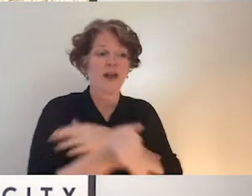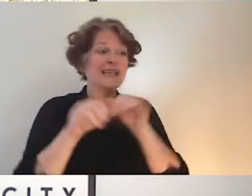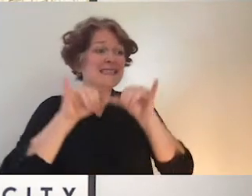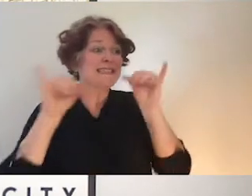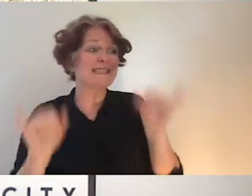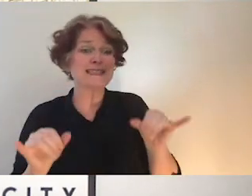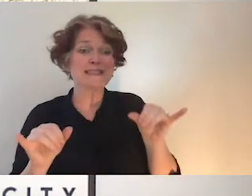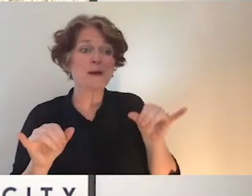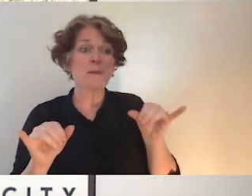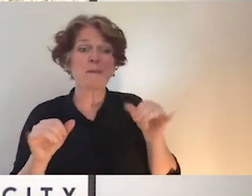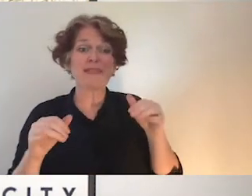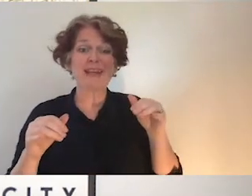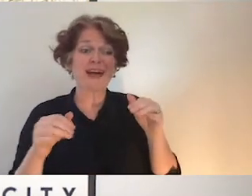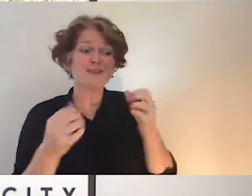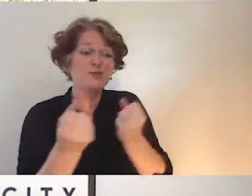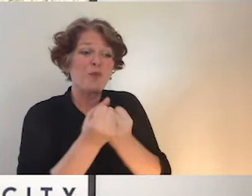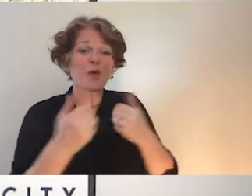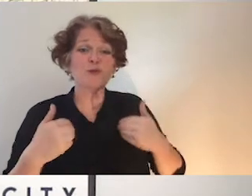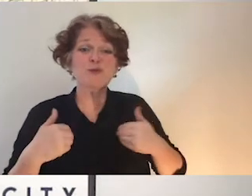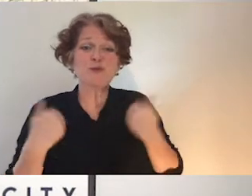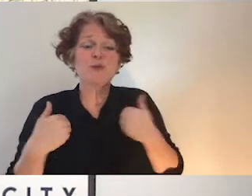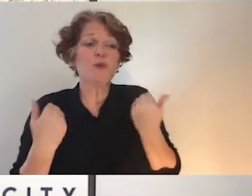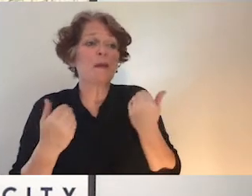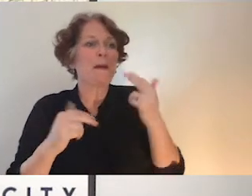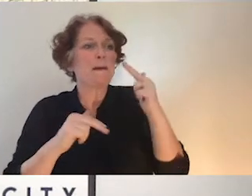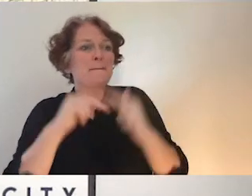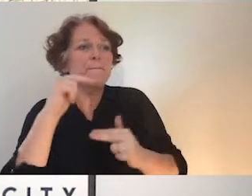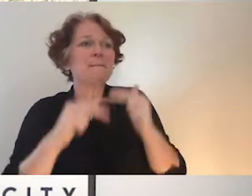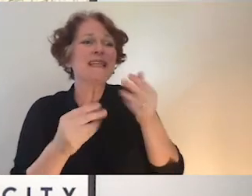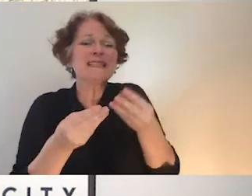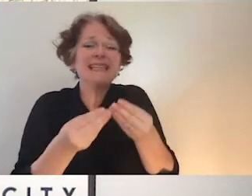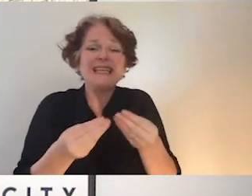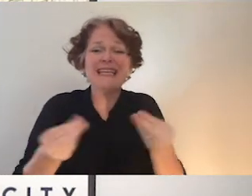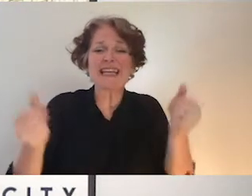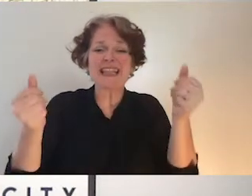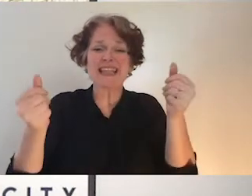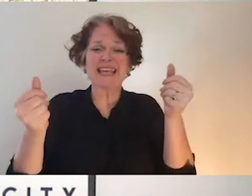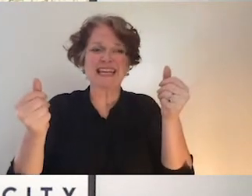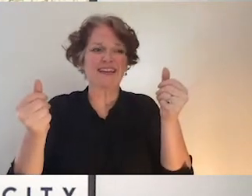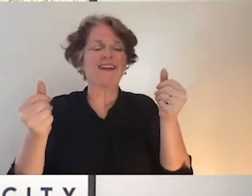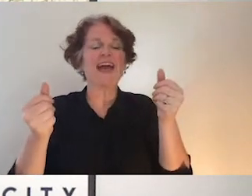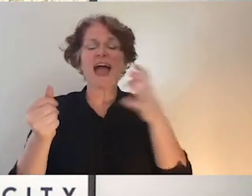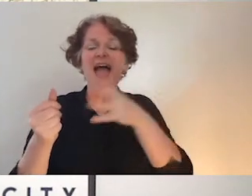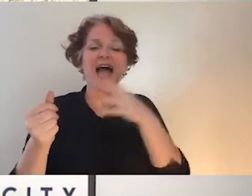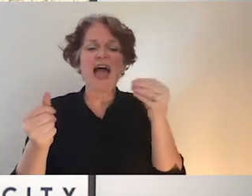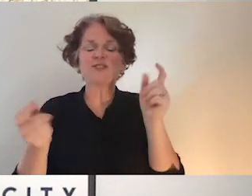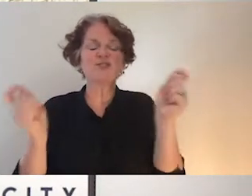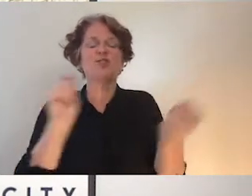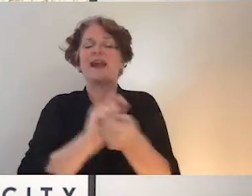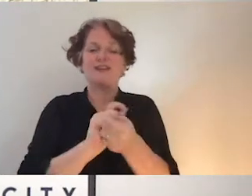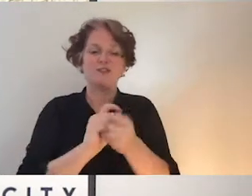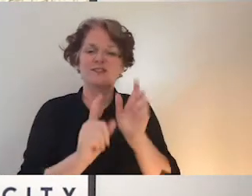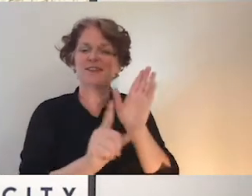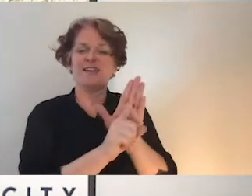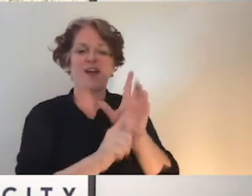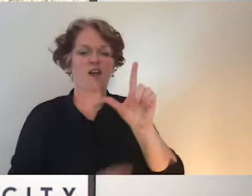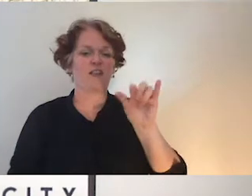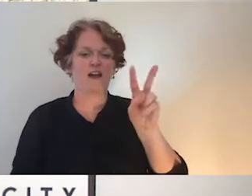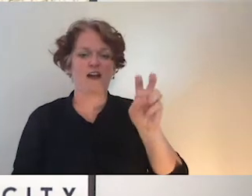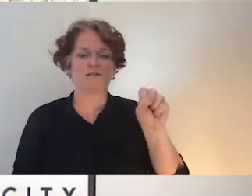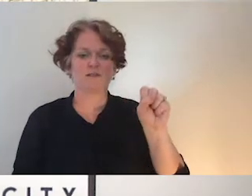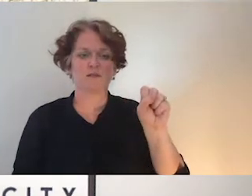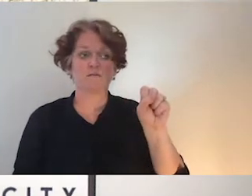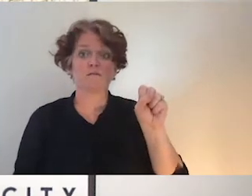that allows youth to find their voice and build a legacy of healing divides and transforming lives. TC